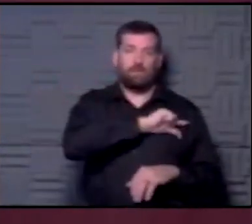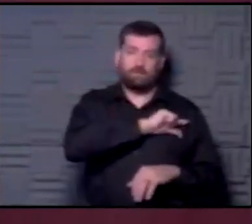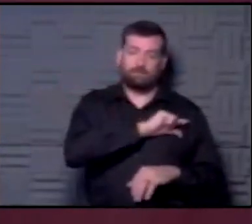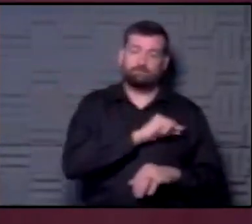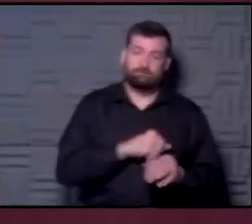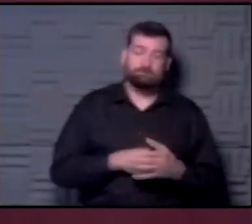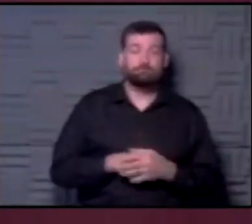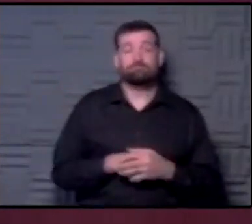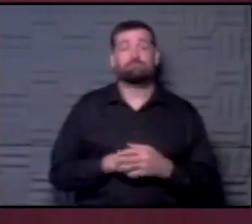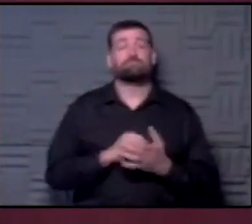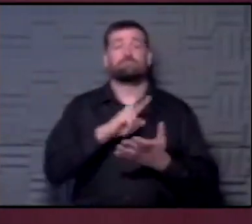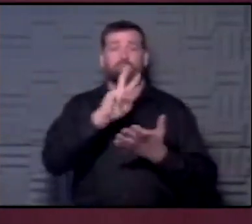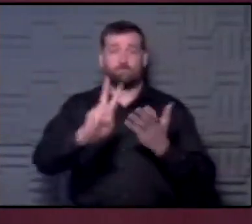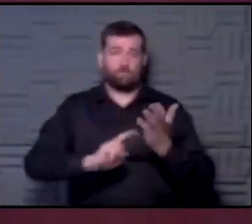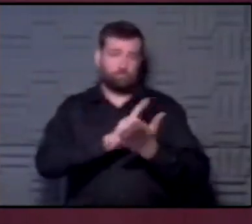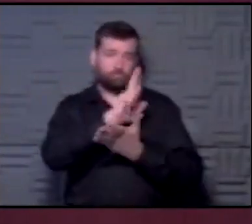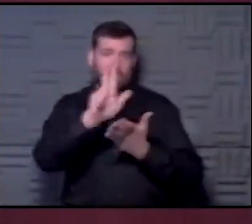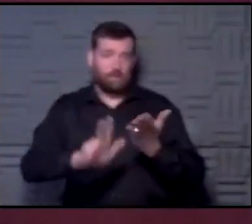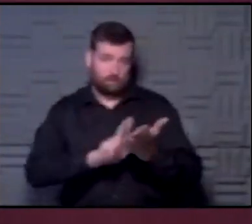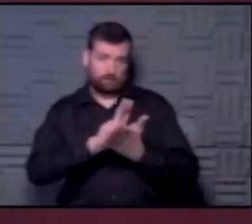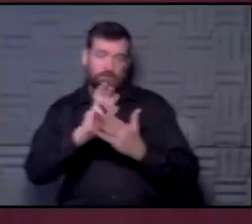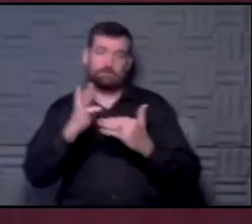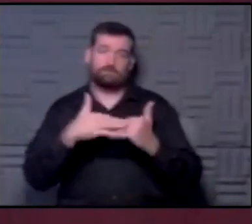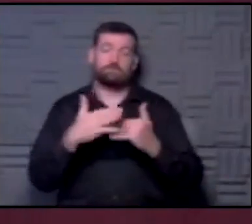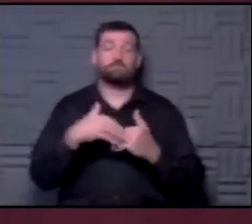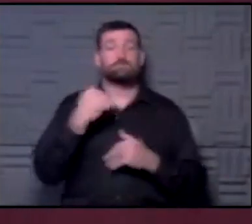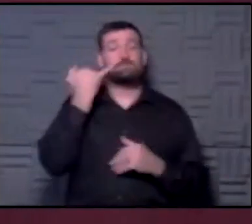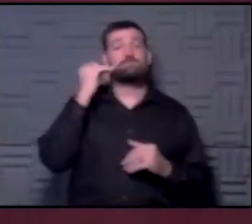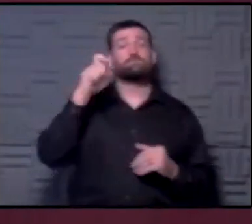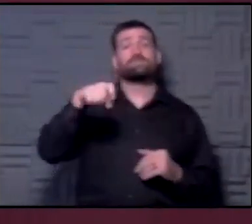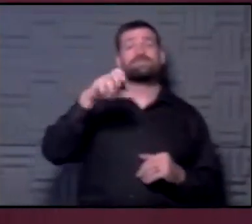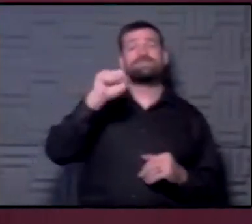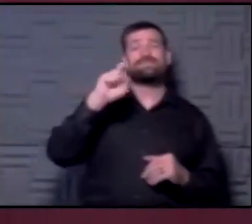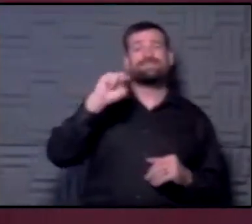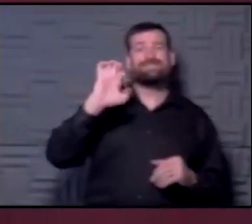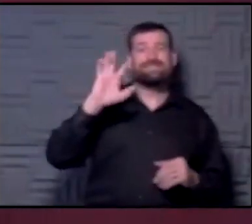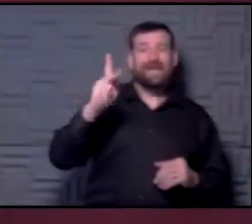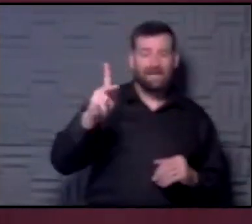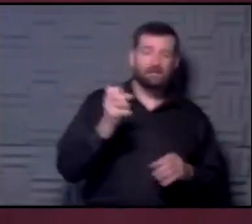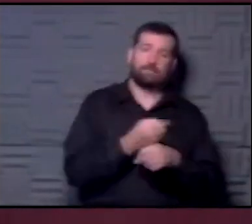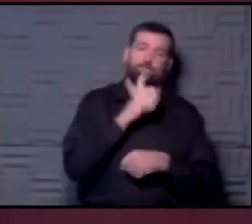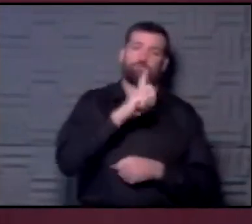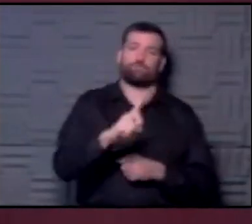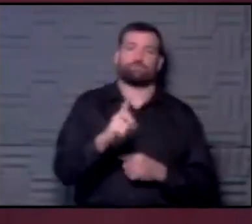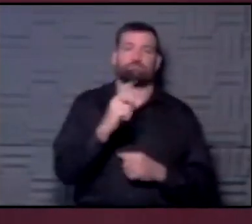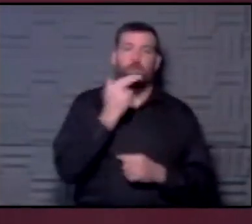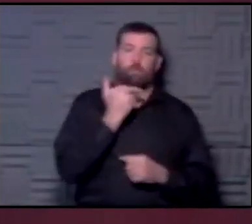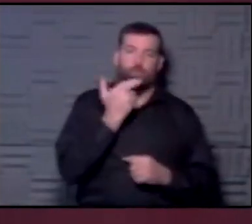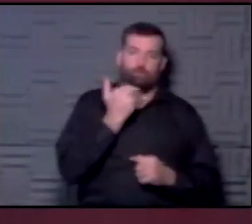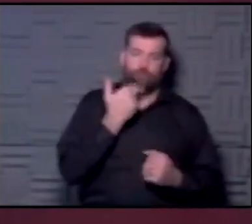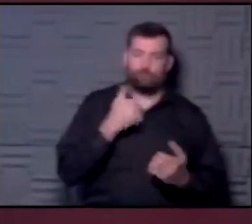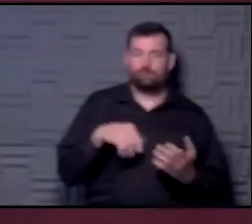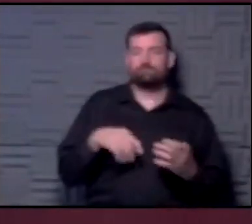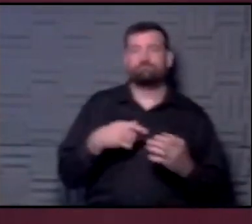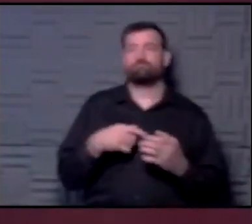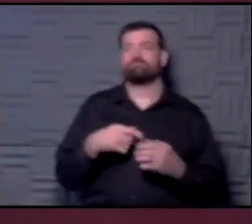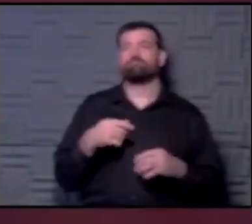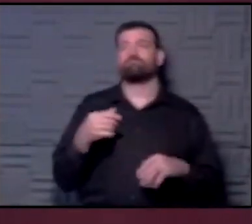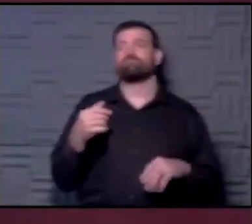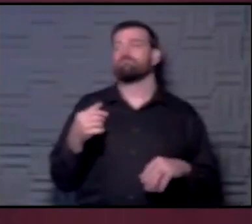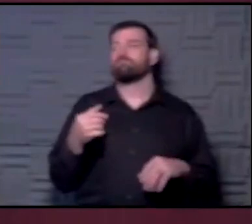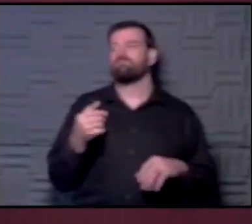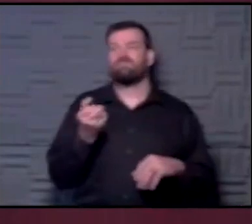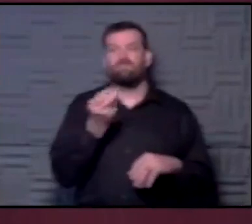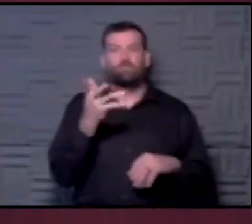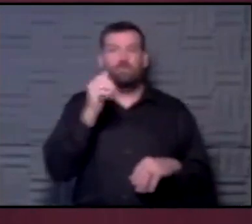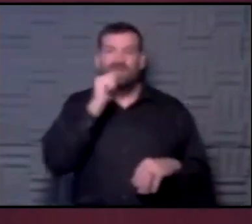fat. But 2 to 3 hours roughly. I think if you need a little snack before bed, make sure it's really small. Kind of stick to those maybe a